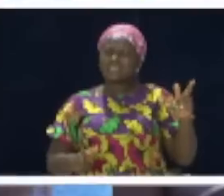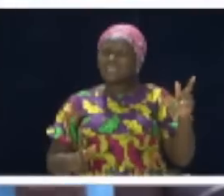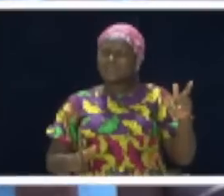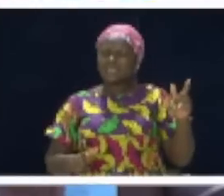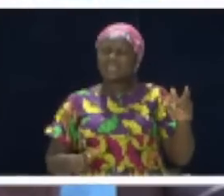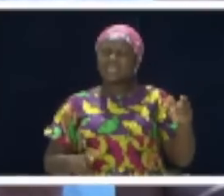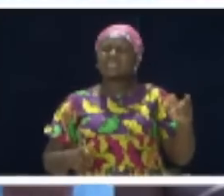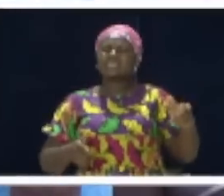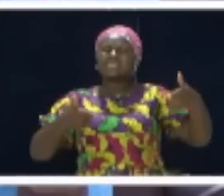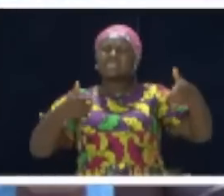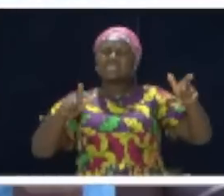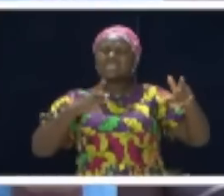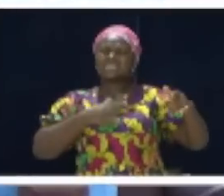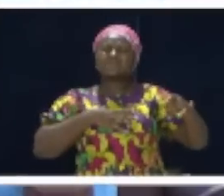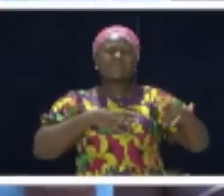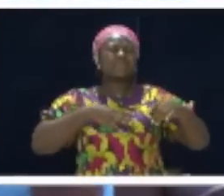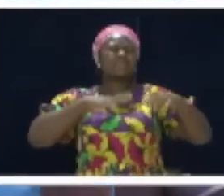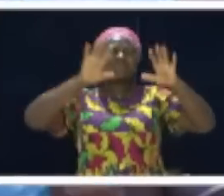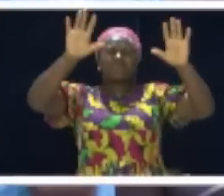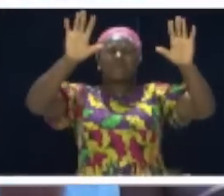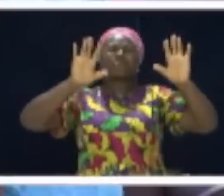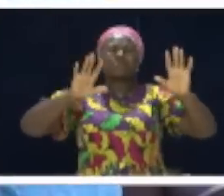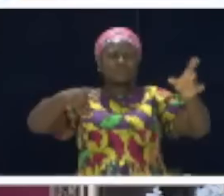let your resurrection power